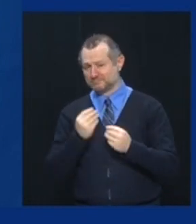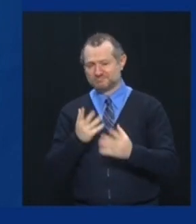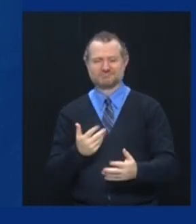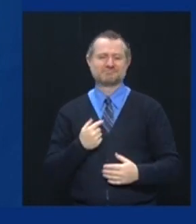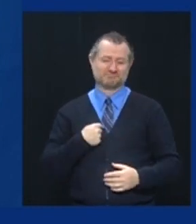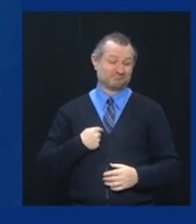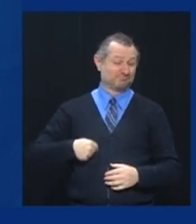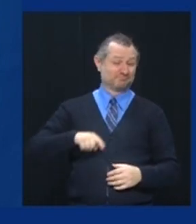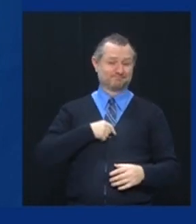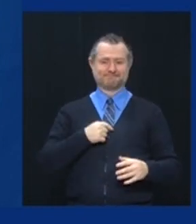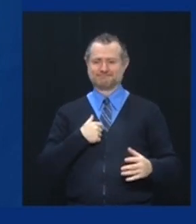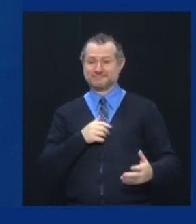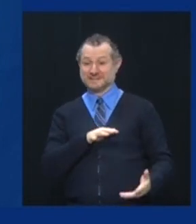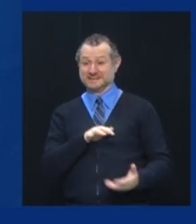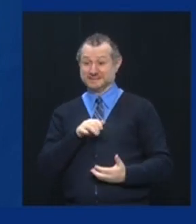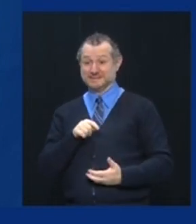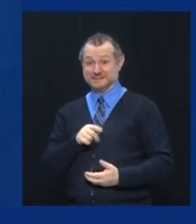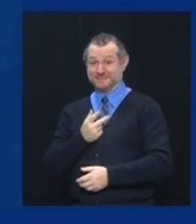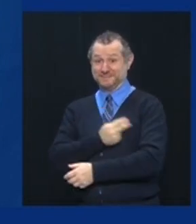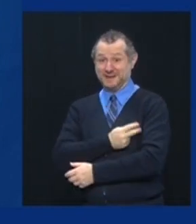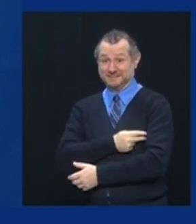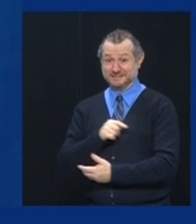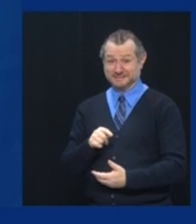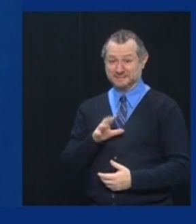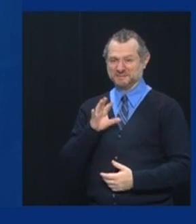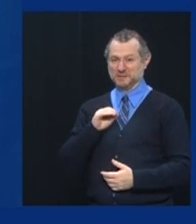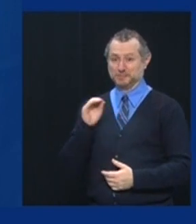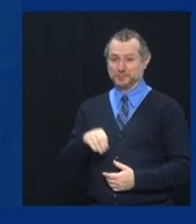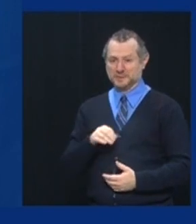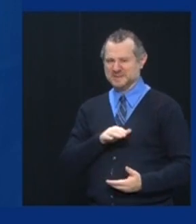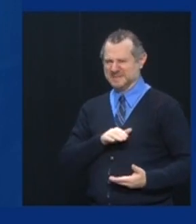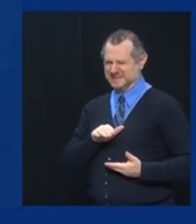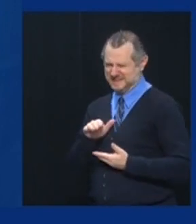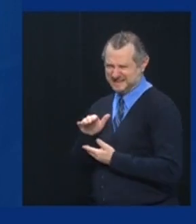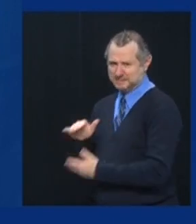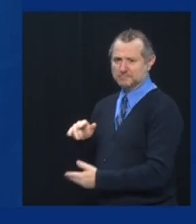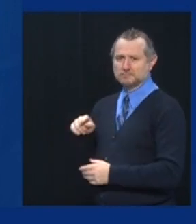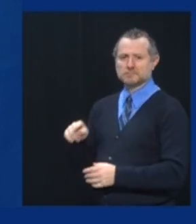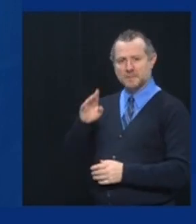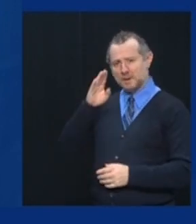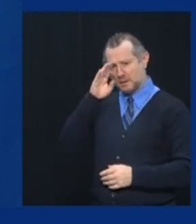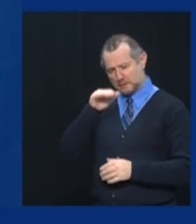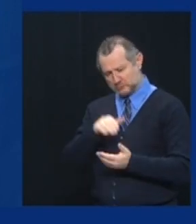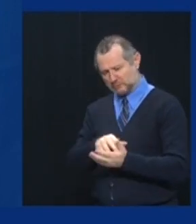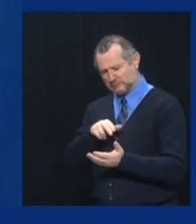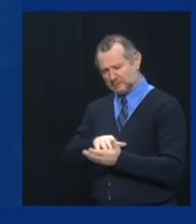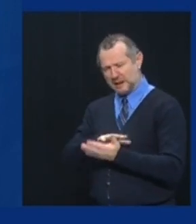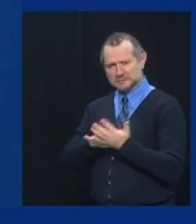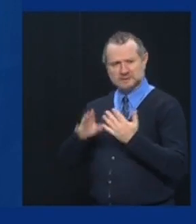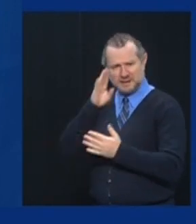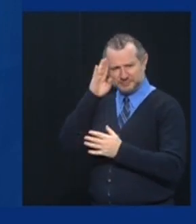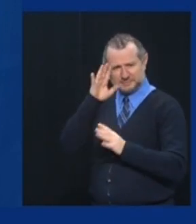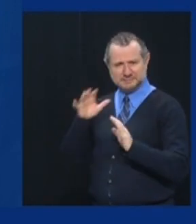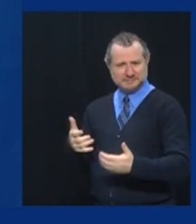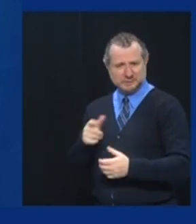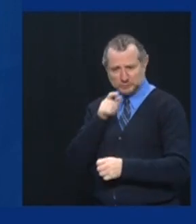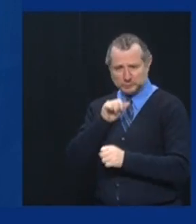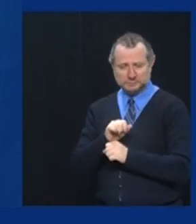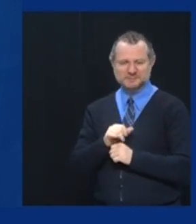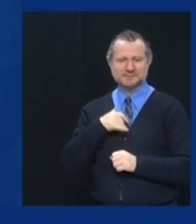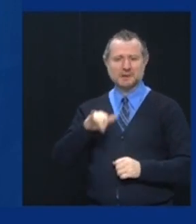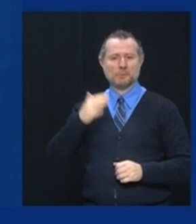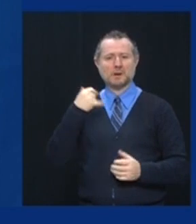vaccine to do the size of that population. That's why I say a lot of this is a supply issue as well